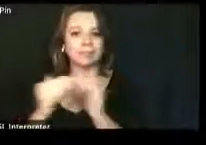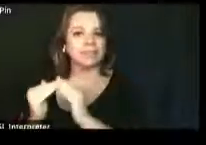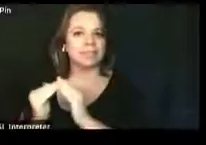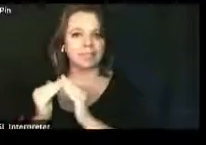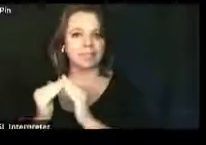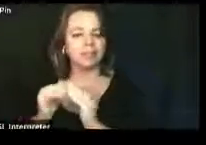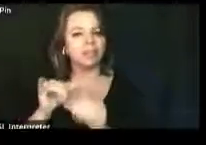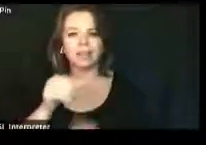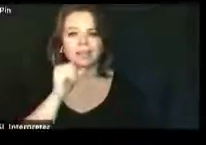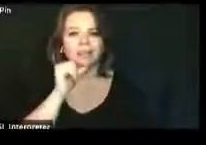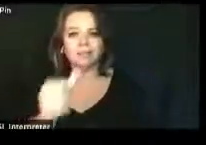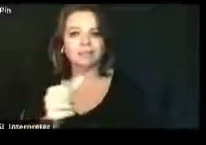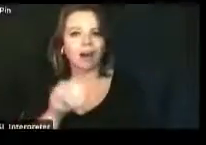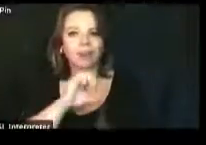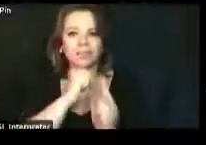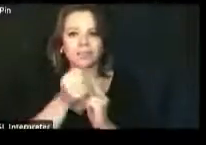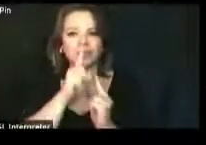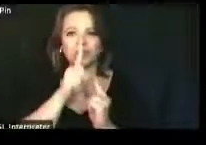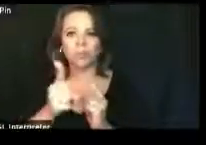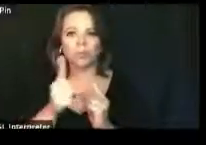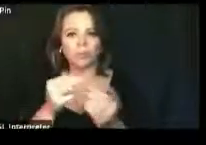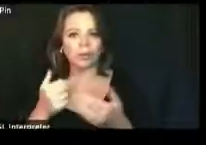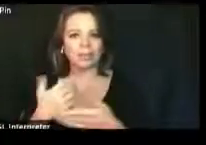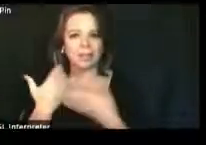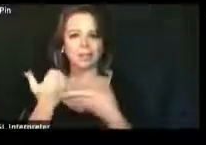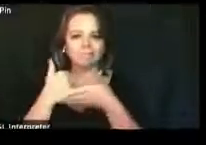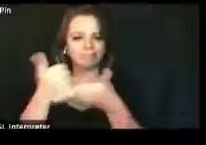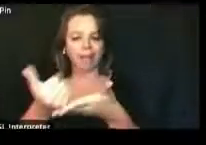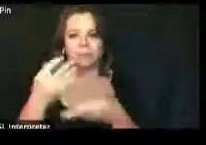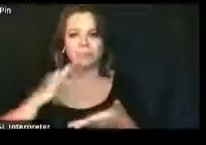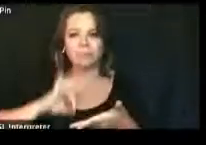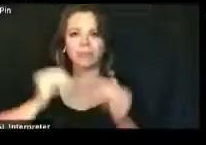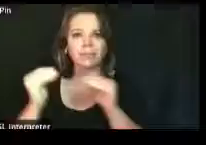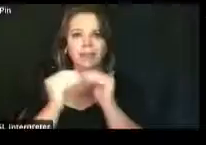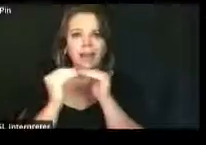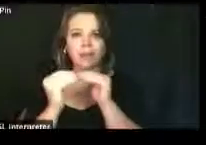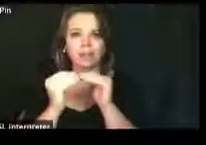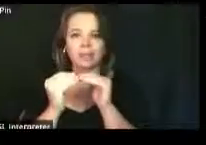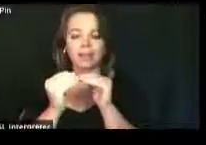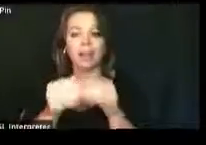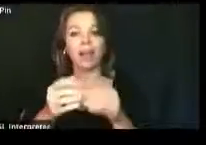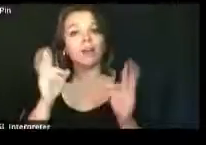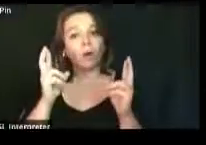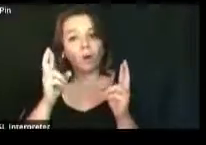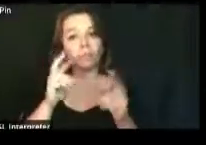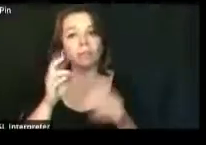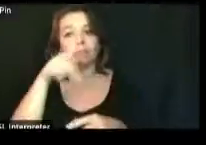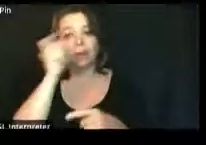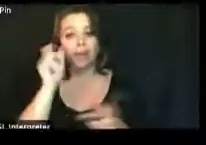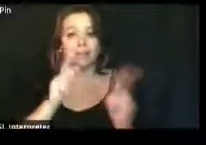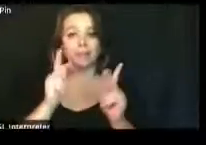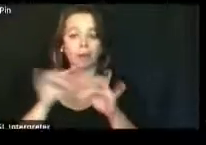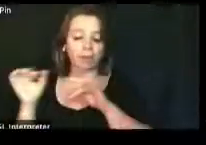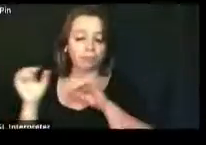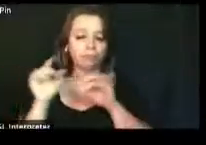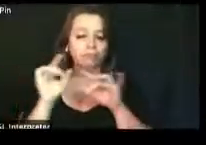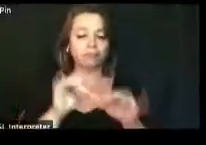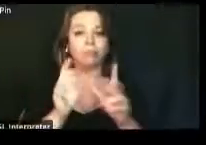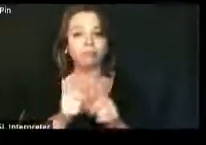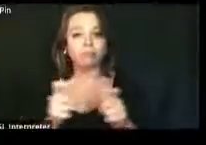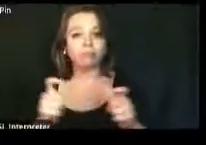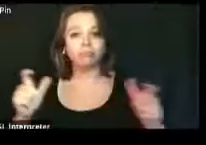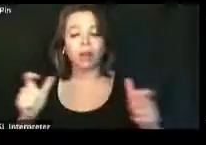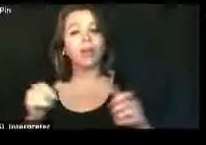is not a condition that's conducive to equity. And I hope that as the population increases and as we delve